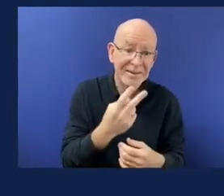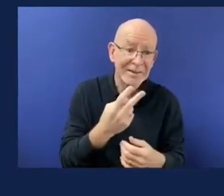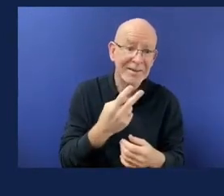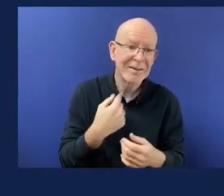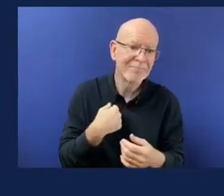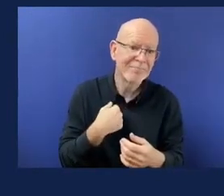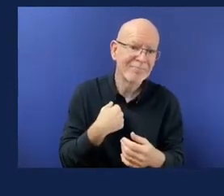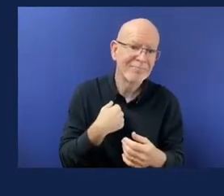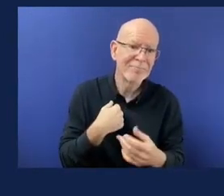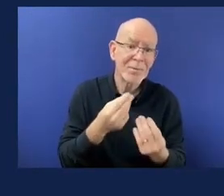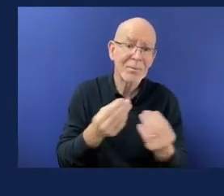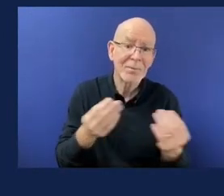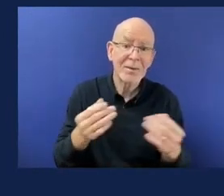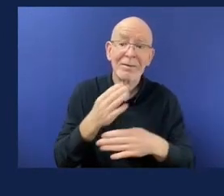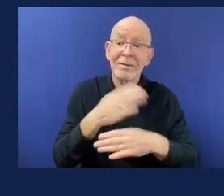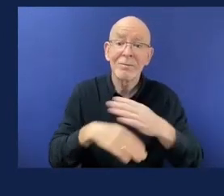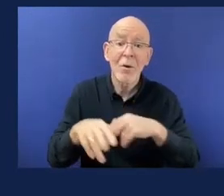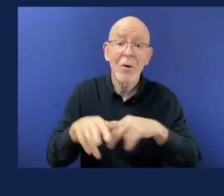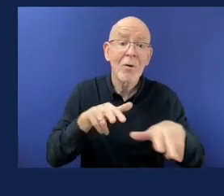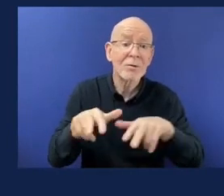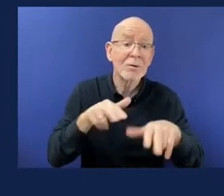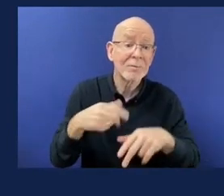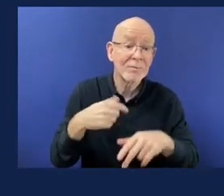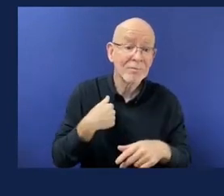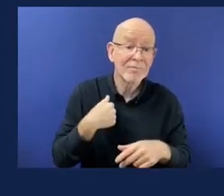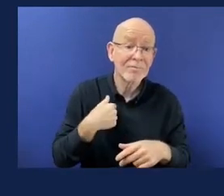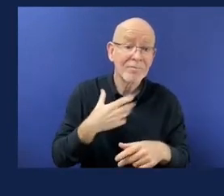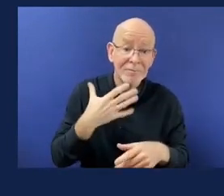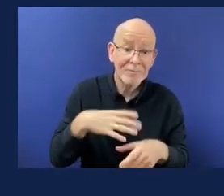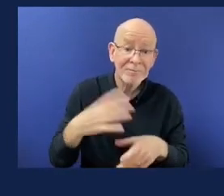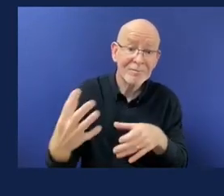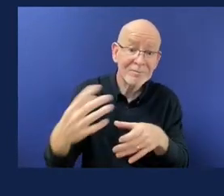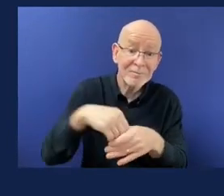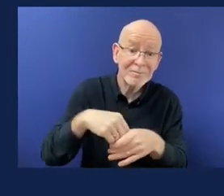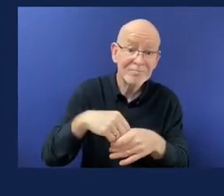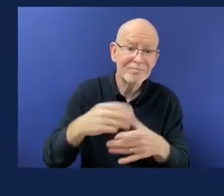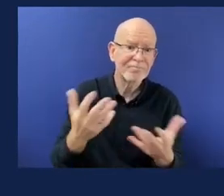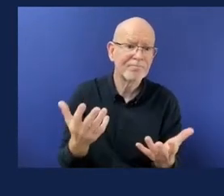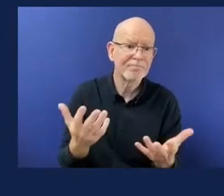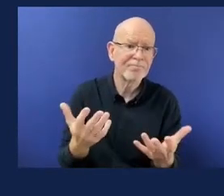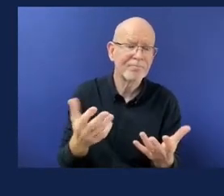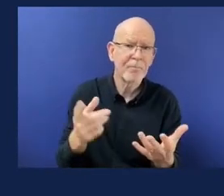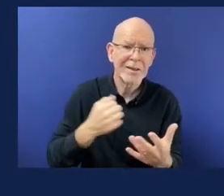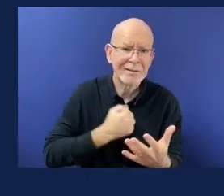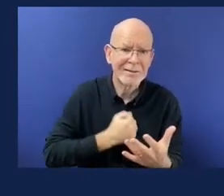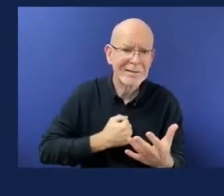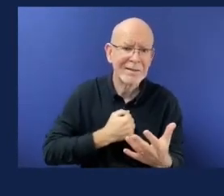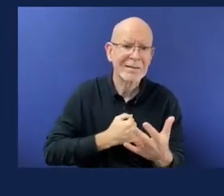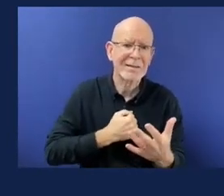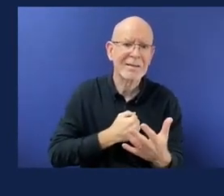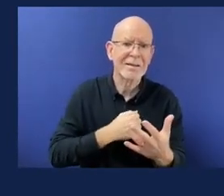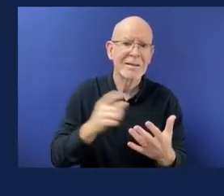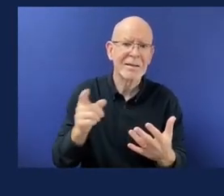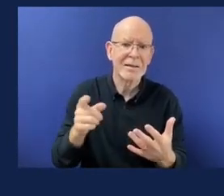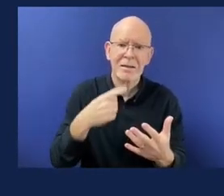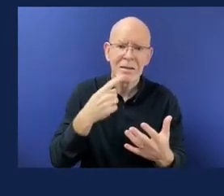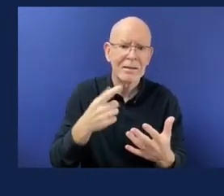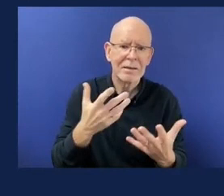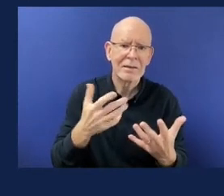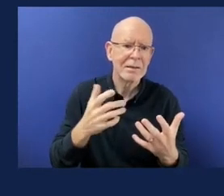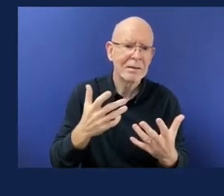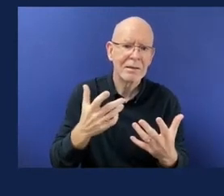their people or their communities in this unexpected snap lockdown. So that was just another